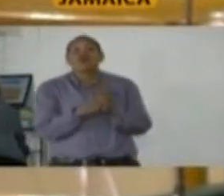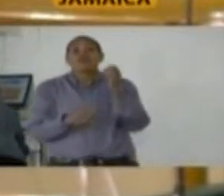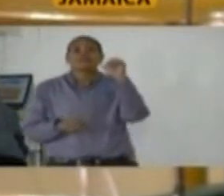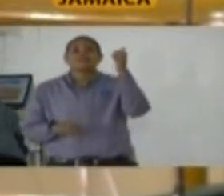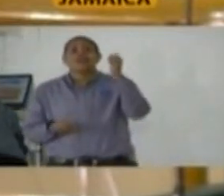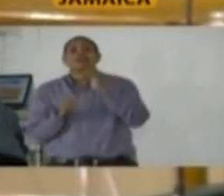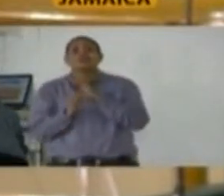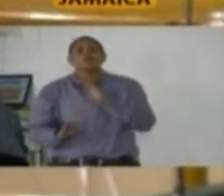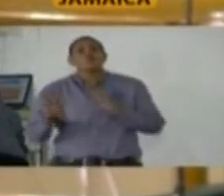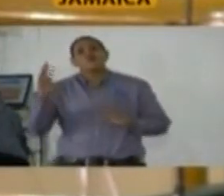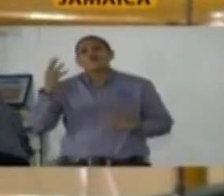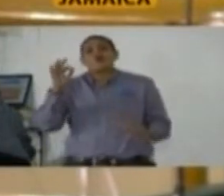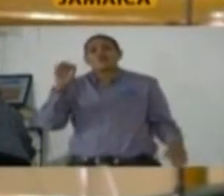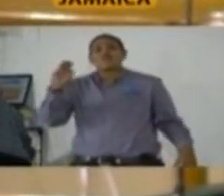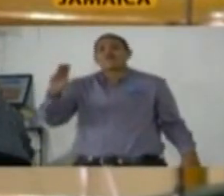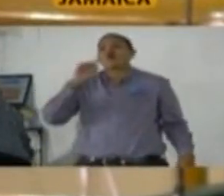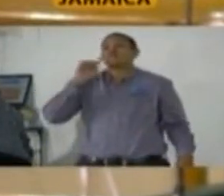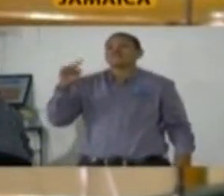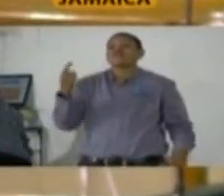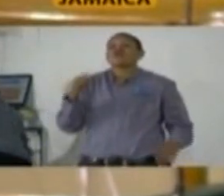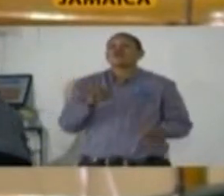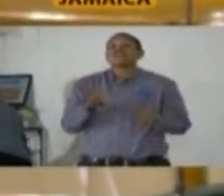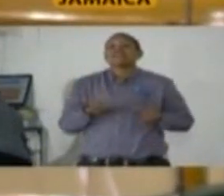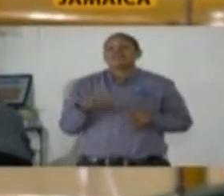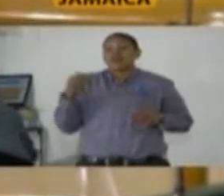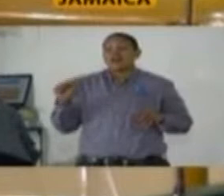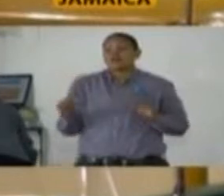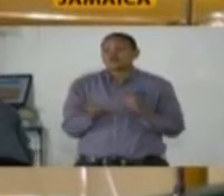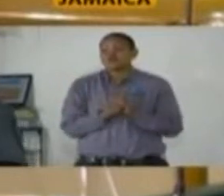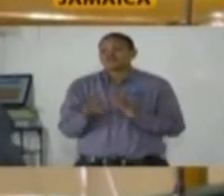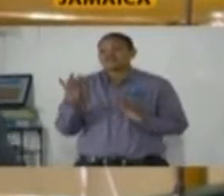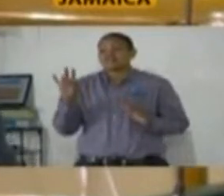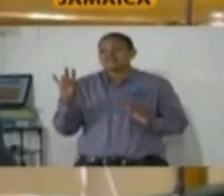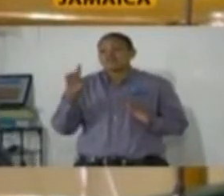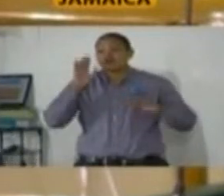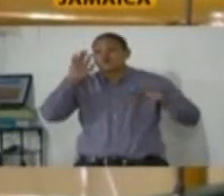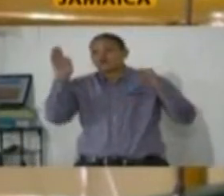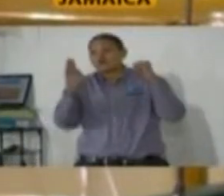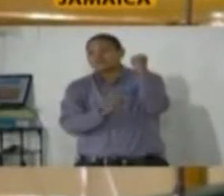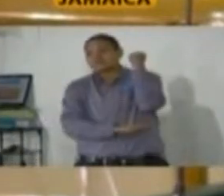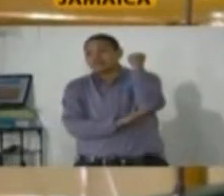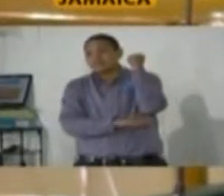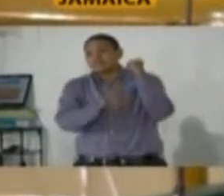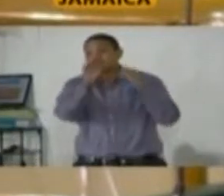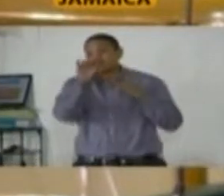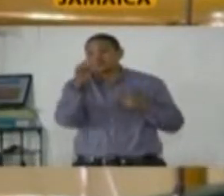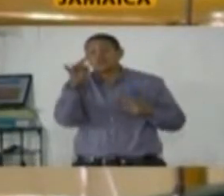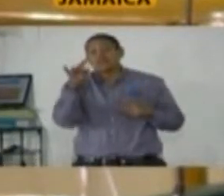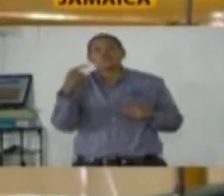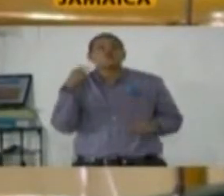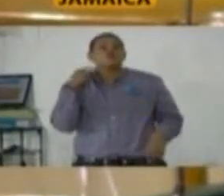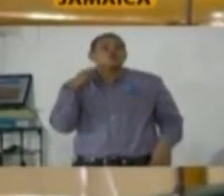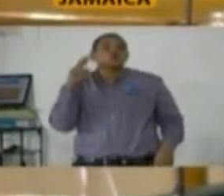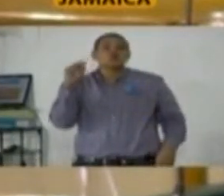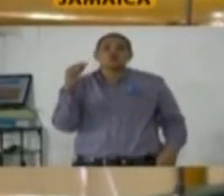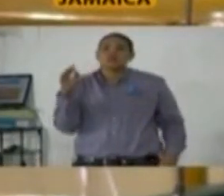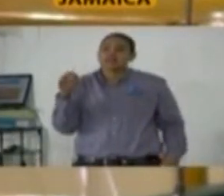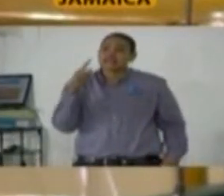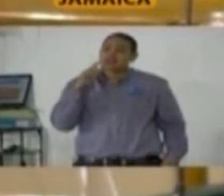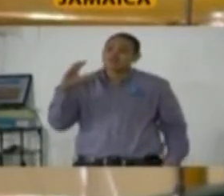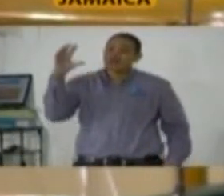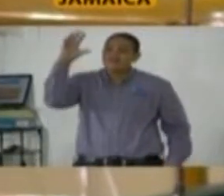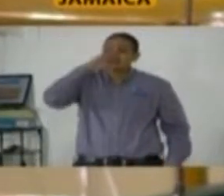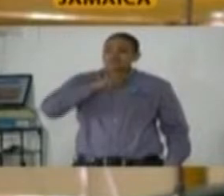their first year of high school, which was grade 7, in September 2018 to June 2019. So they would have missed